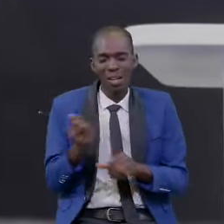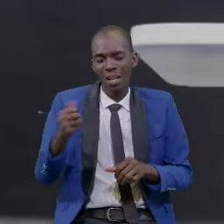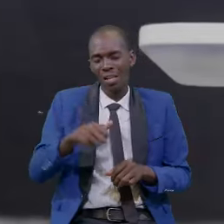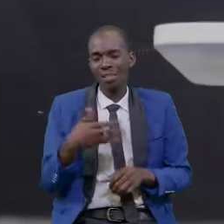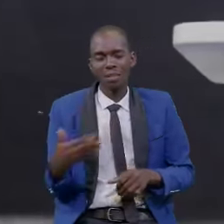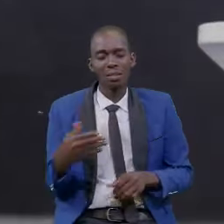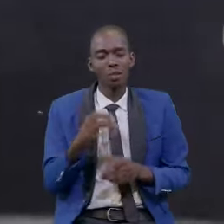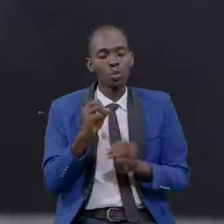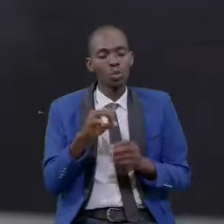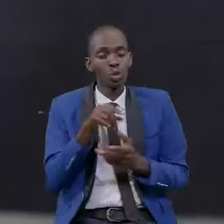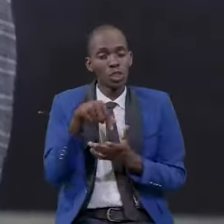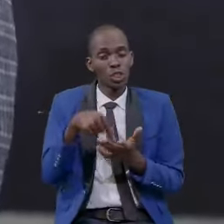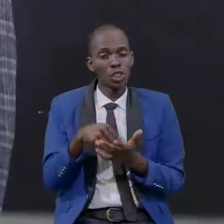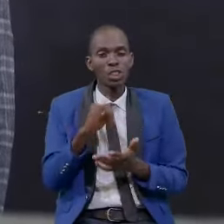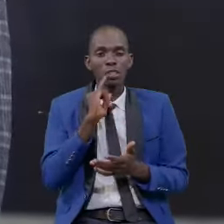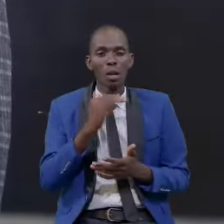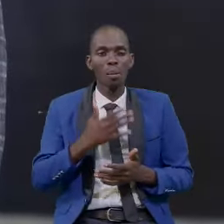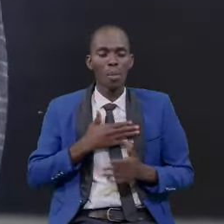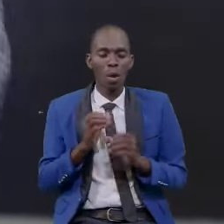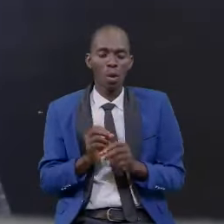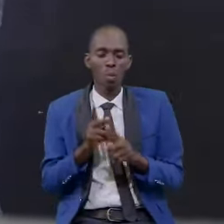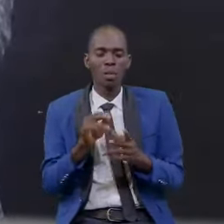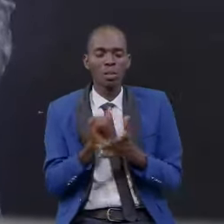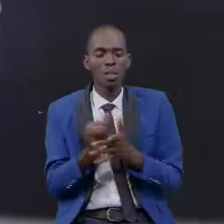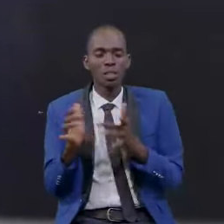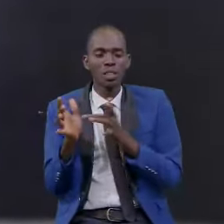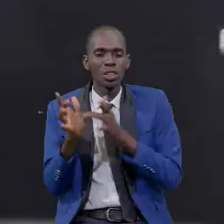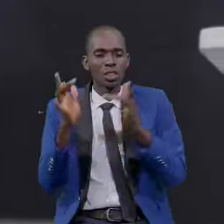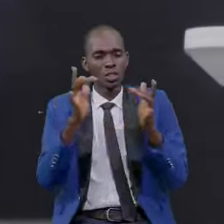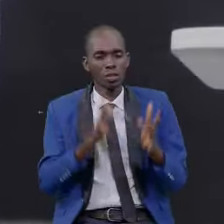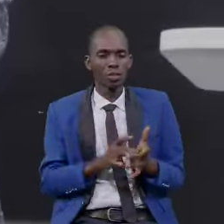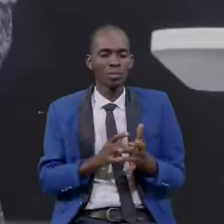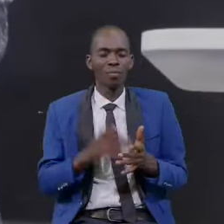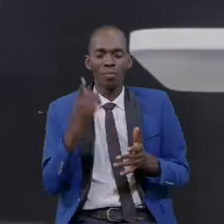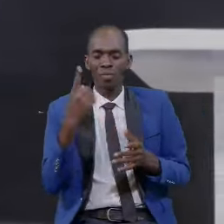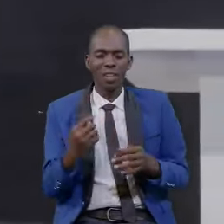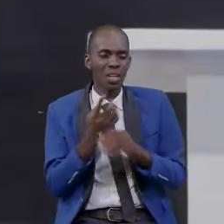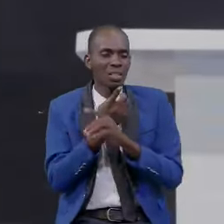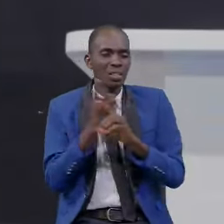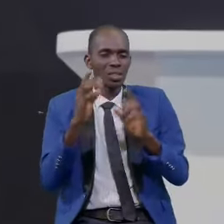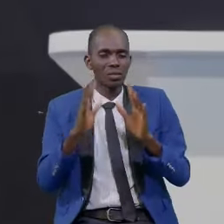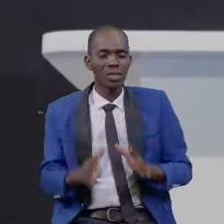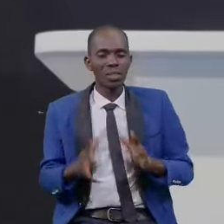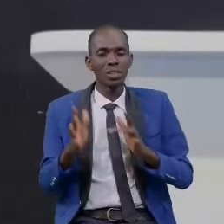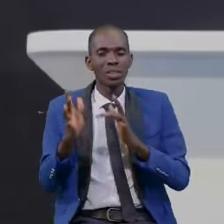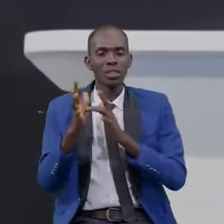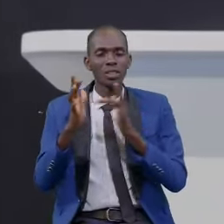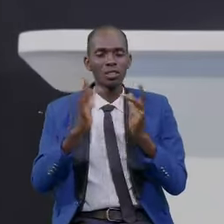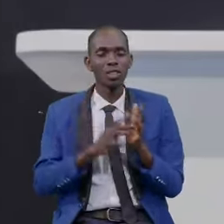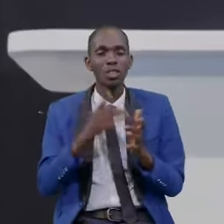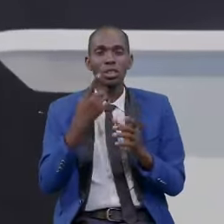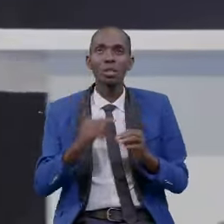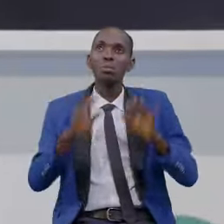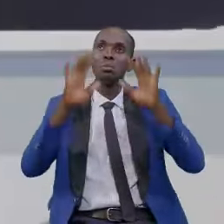chance. That Jesus, the healer, Jesus, the deliverer, Jesus, the miracle